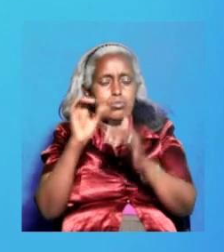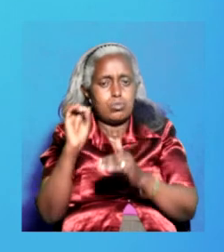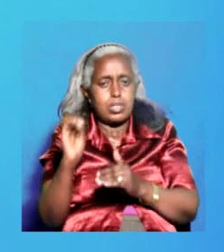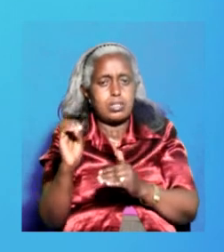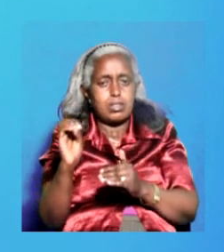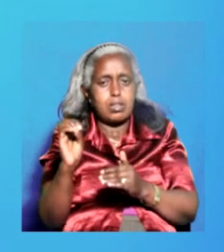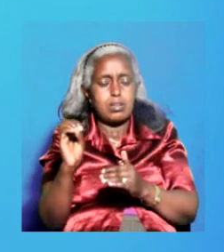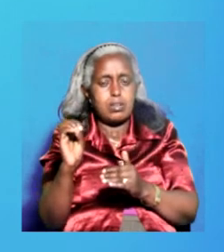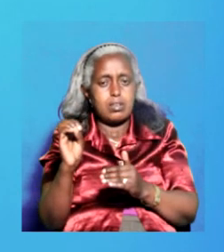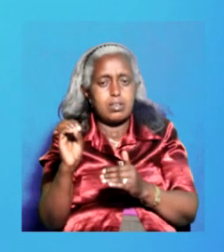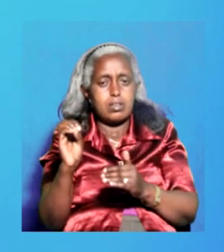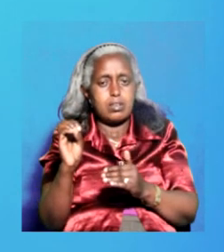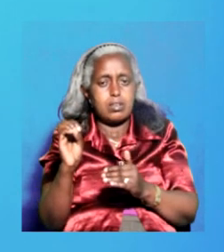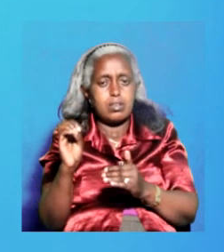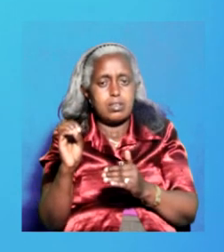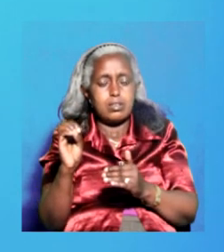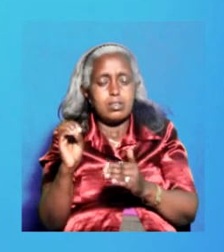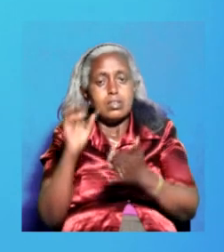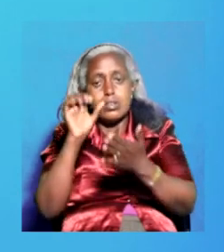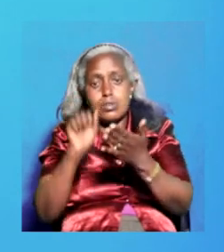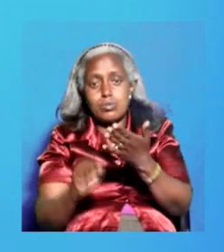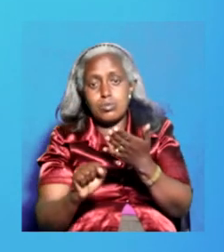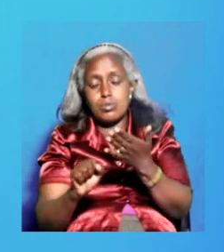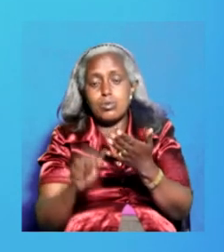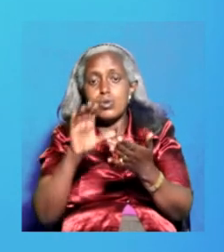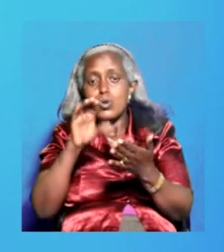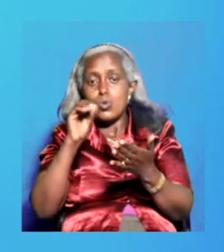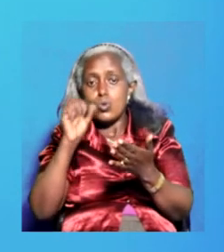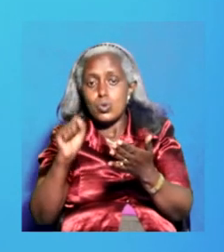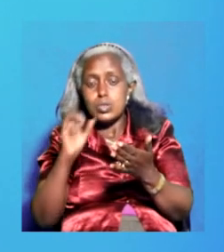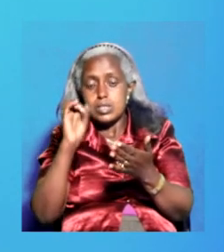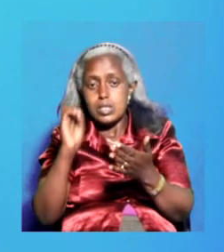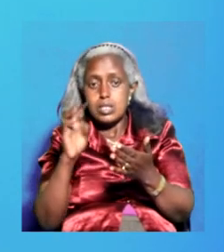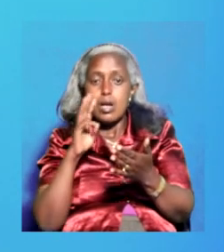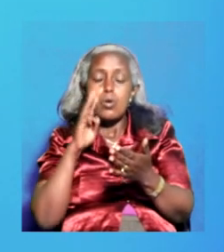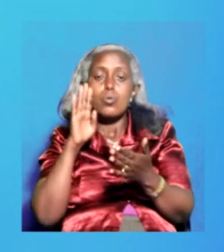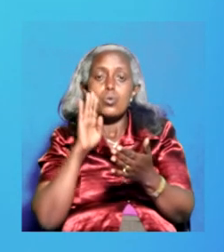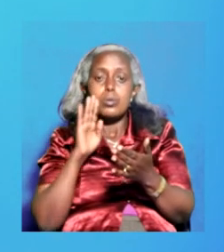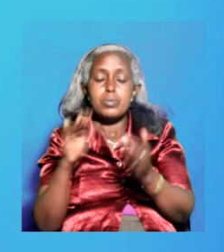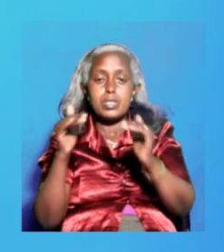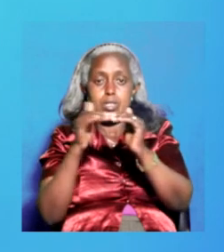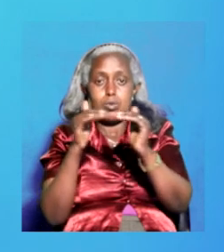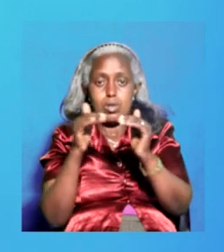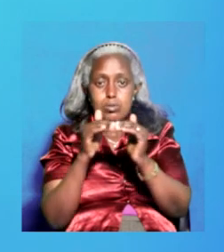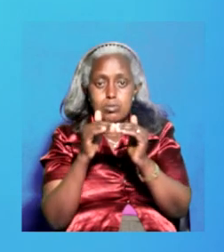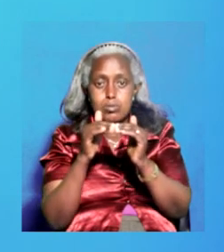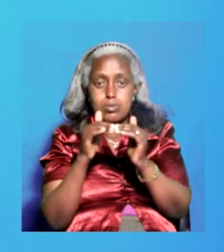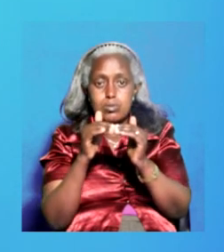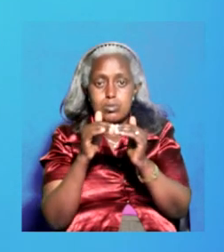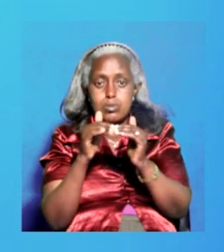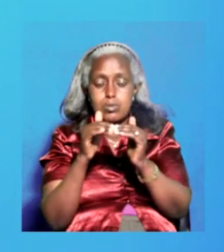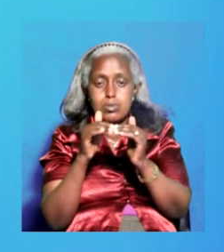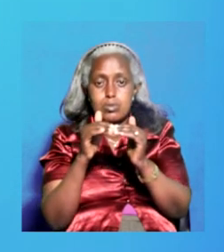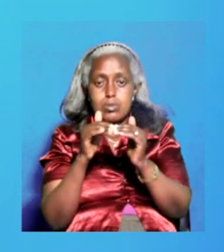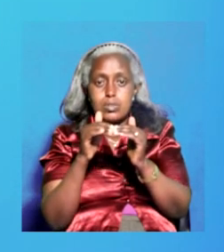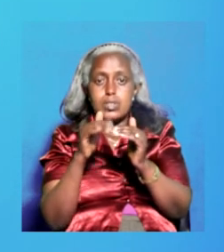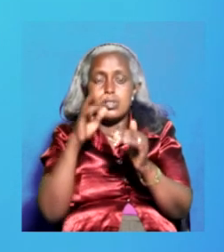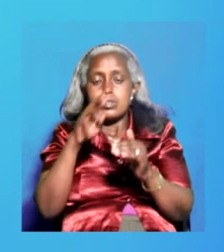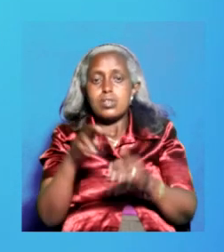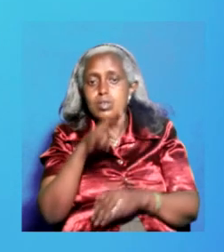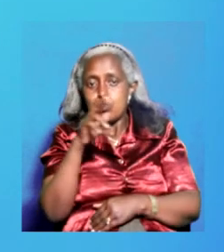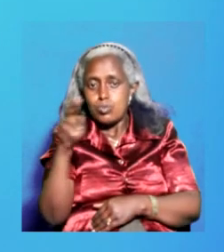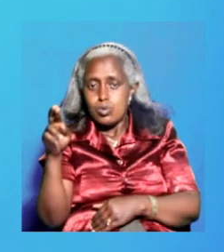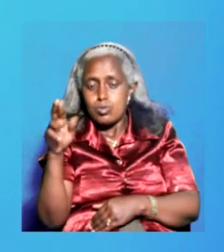to be theta. So cos theta will be equal to the square root